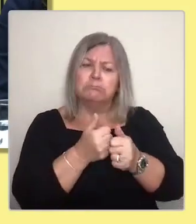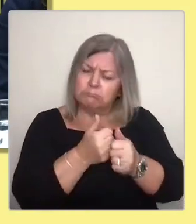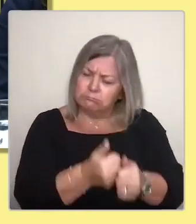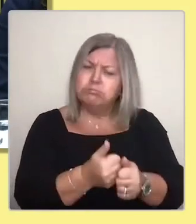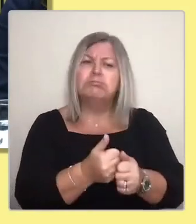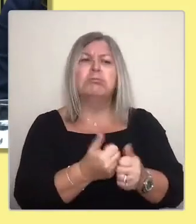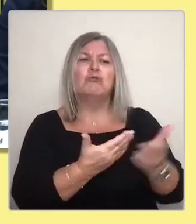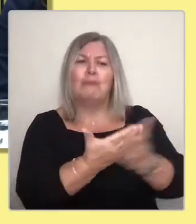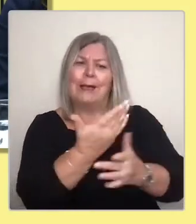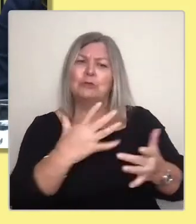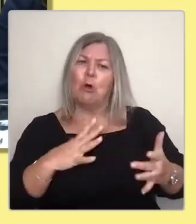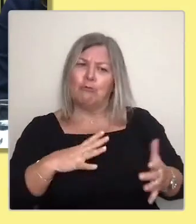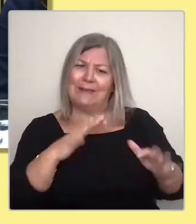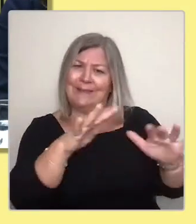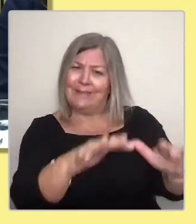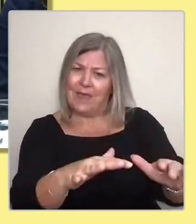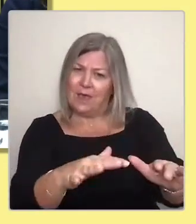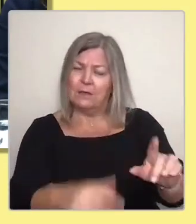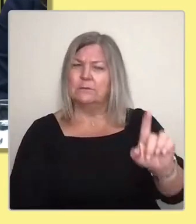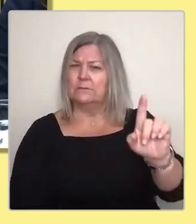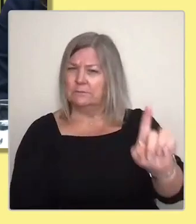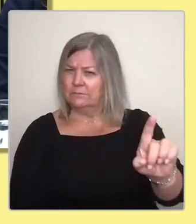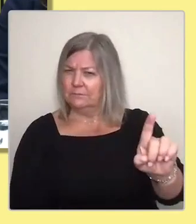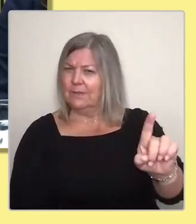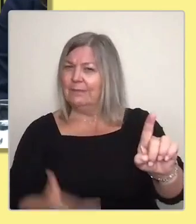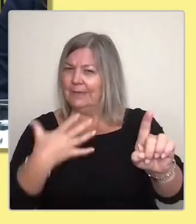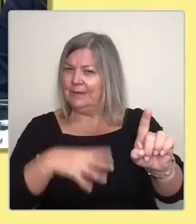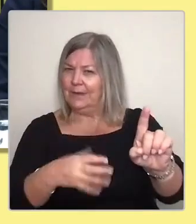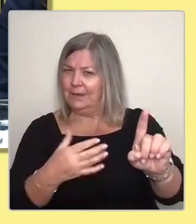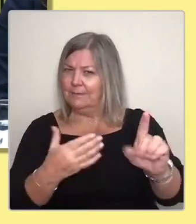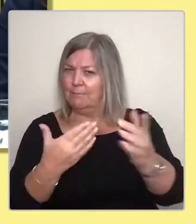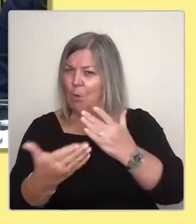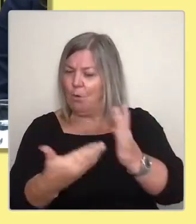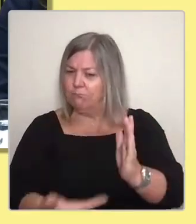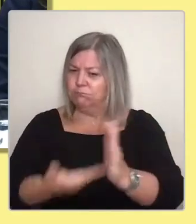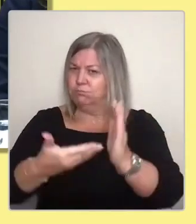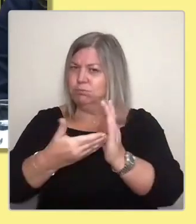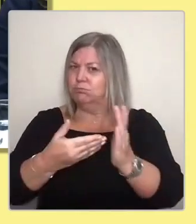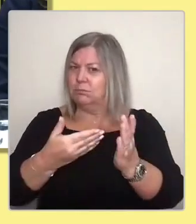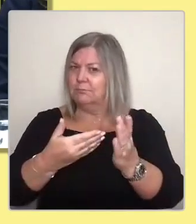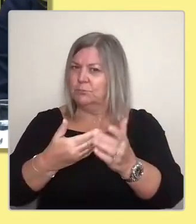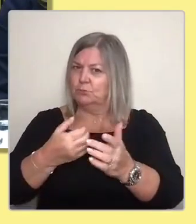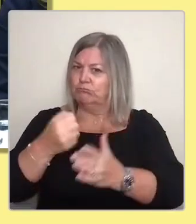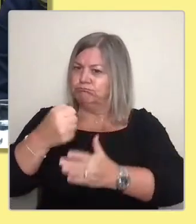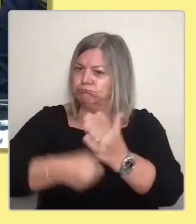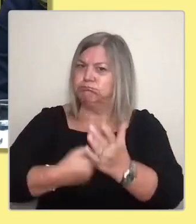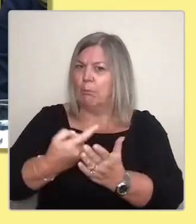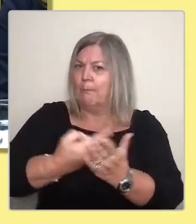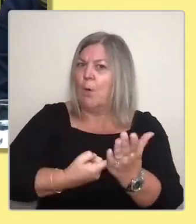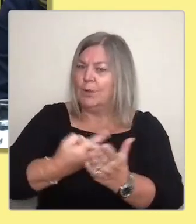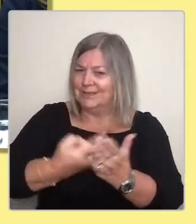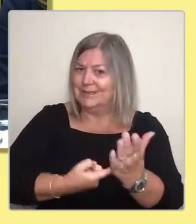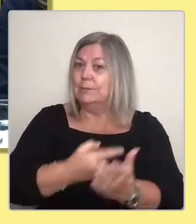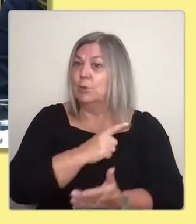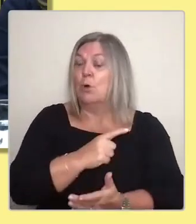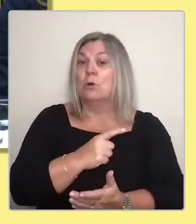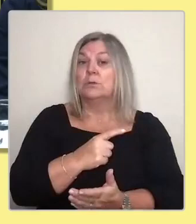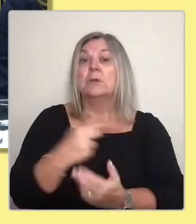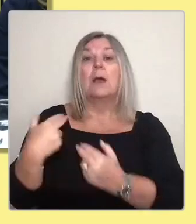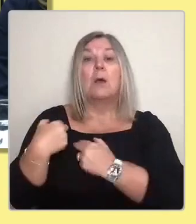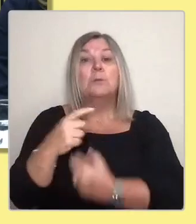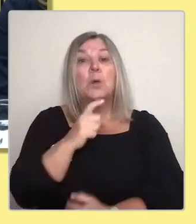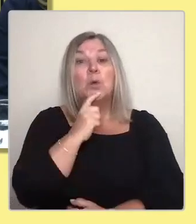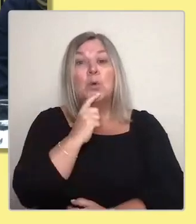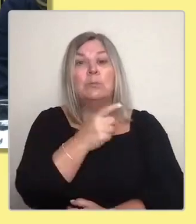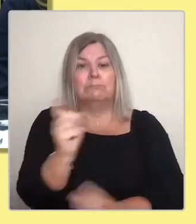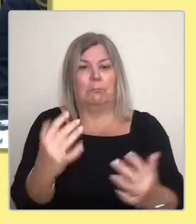government and ensure that they enact the policies that have been set by SNP members. Because we're accountable to the public, yes. We're